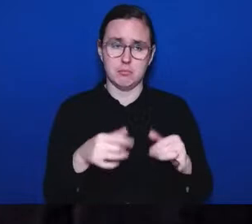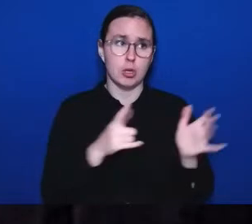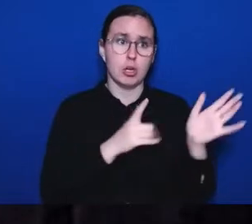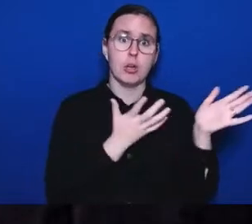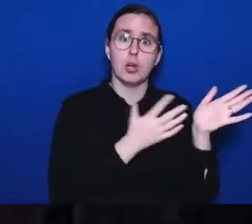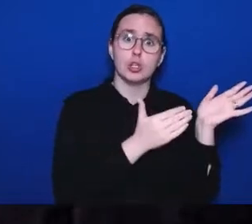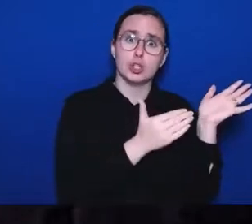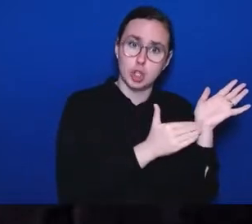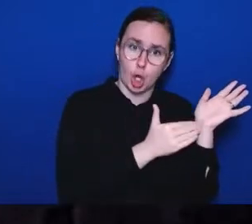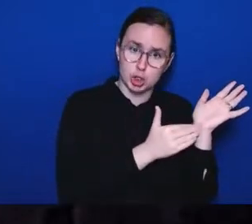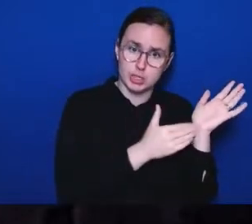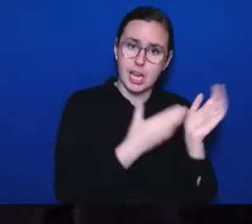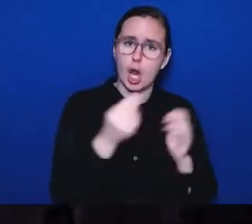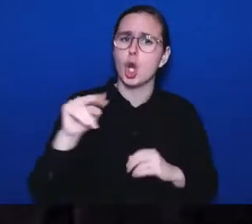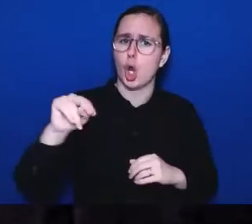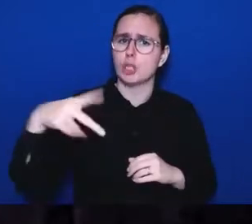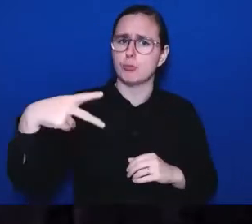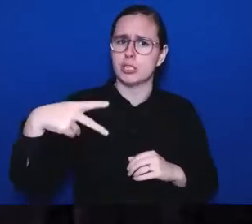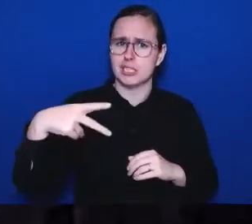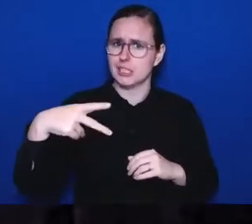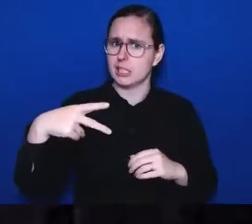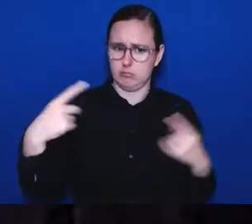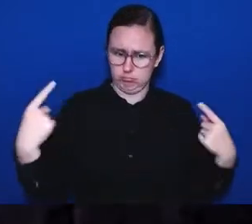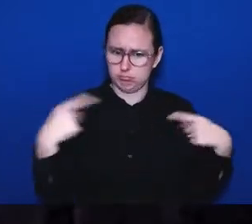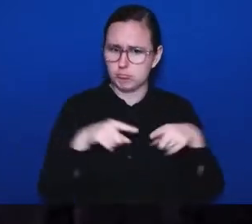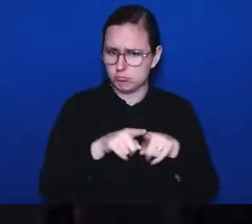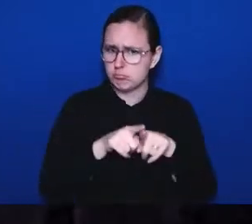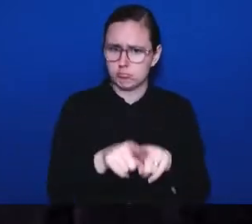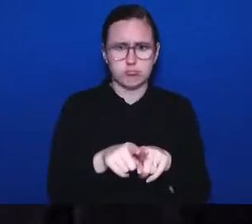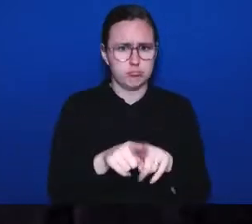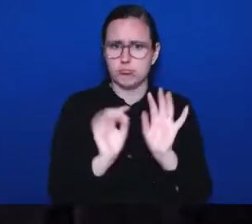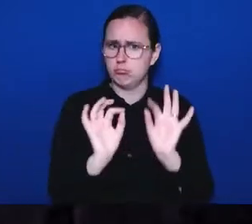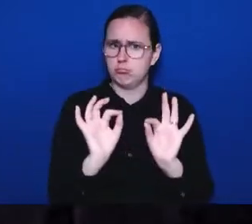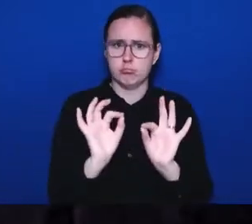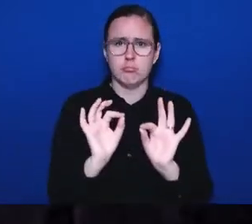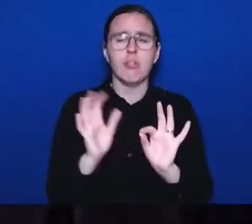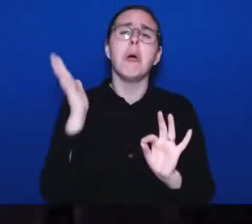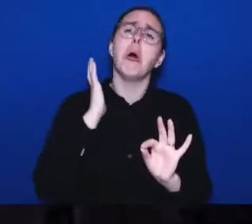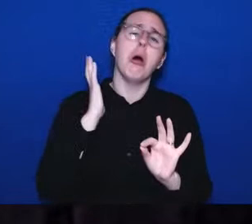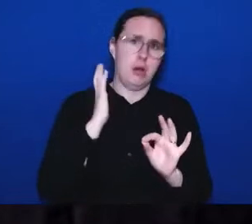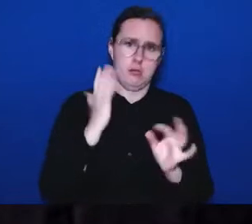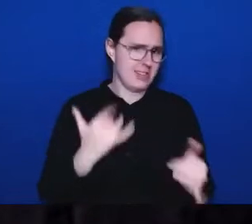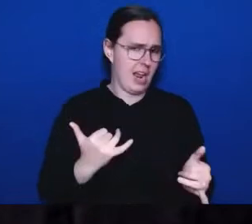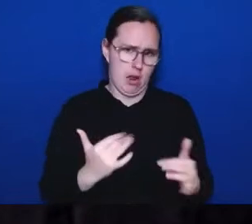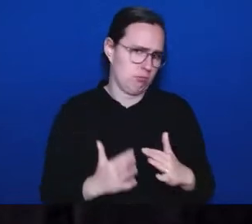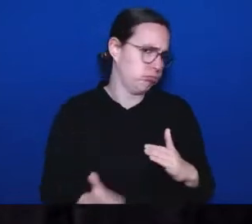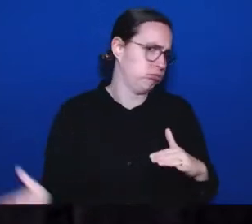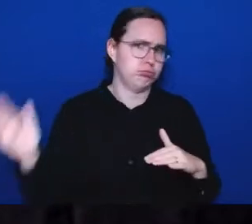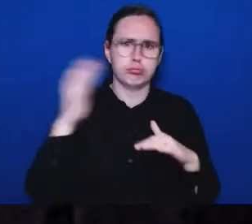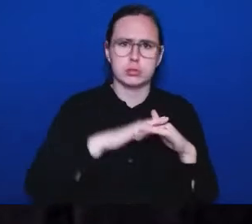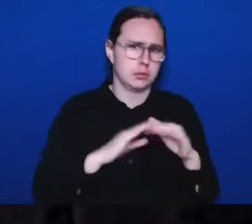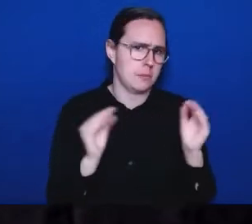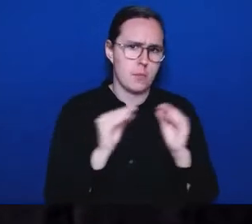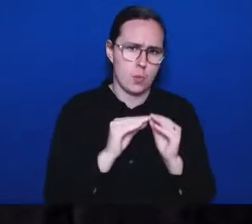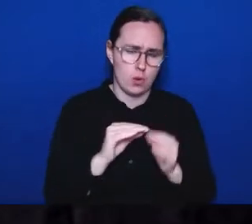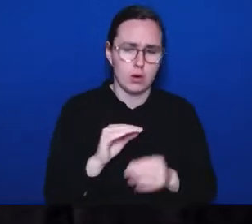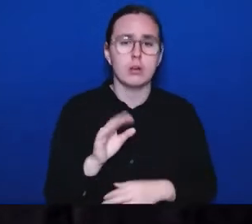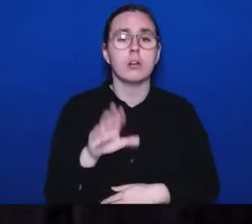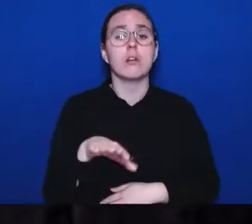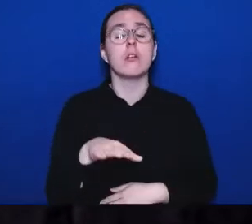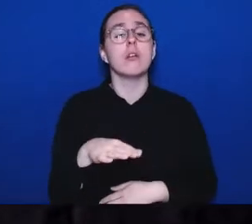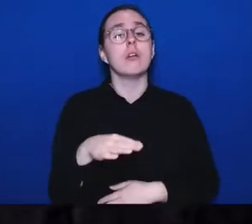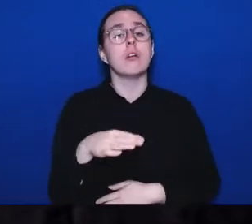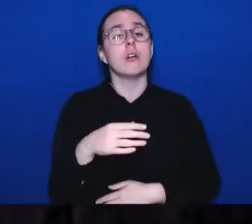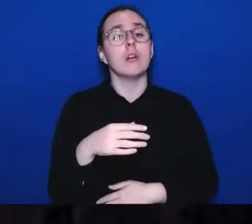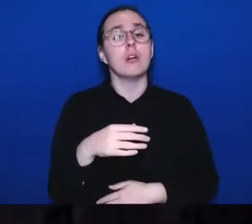any time in the past. I think that's just true. That, you know, when I became Minister of Health, we were last in Canada in